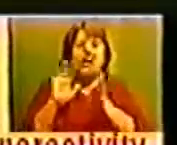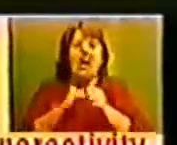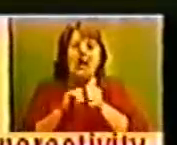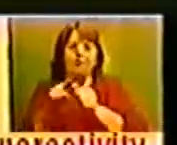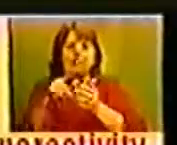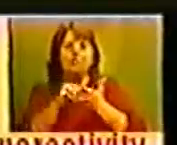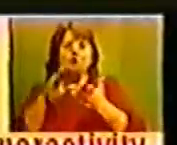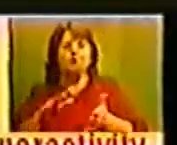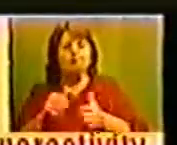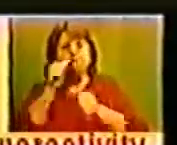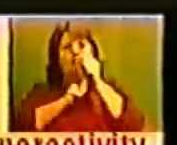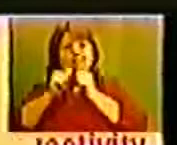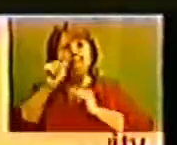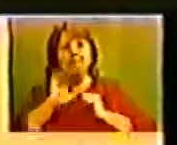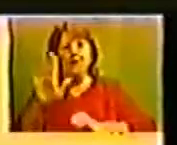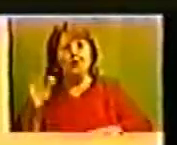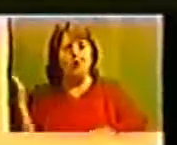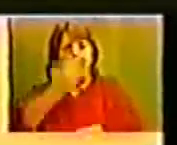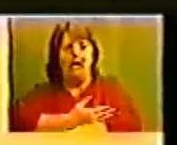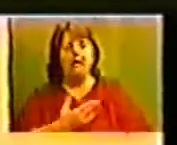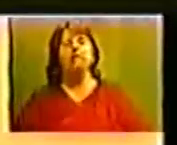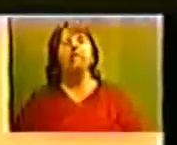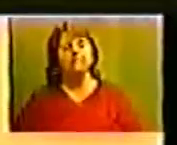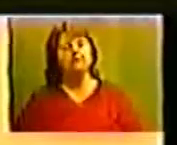these students are going through their day.